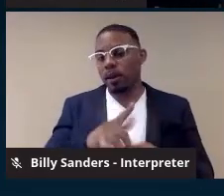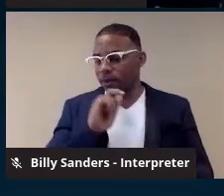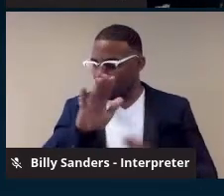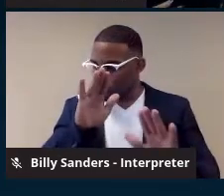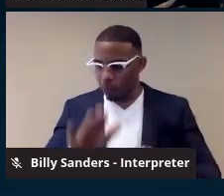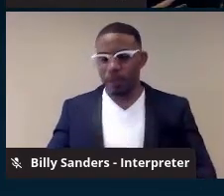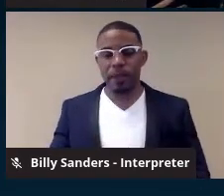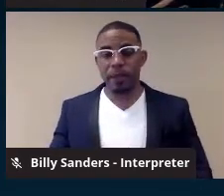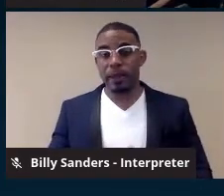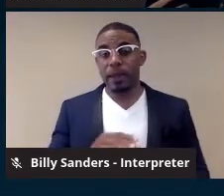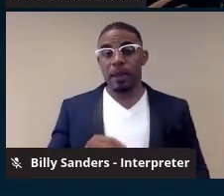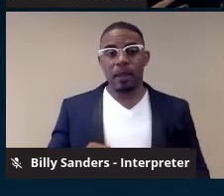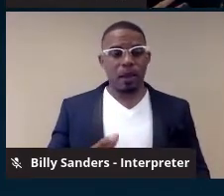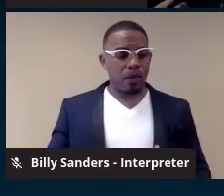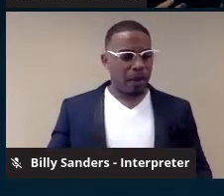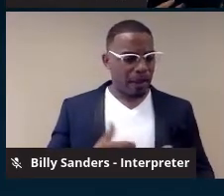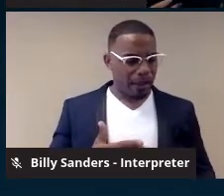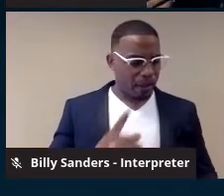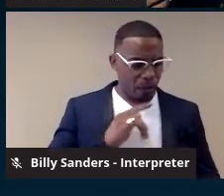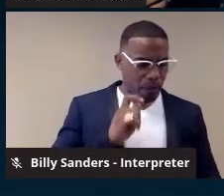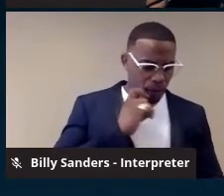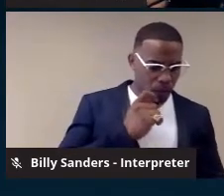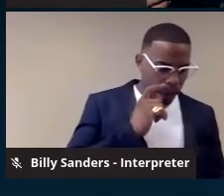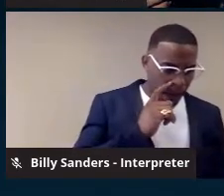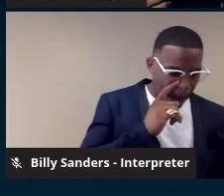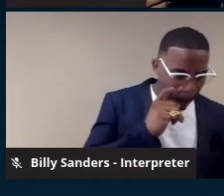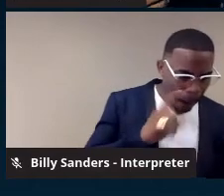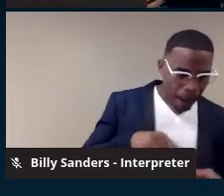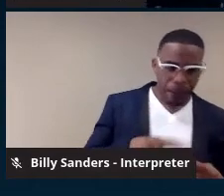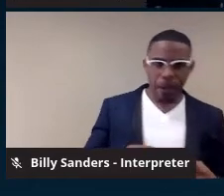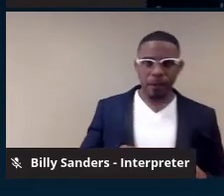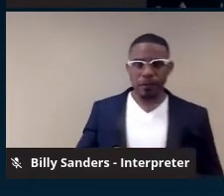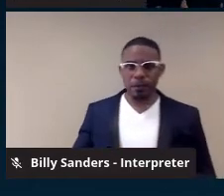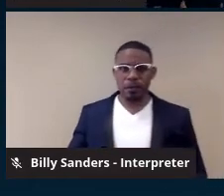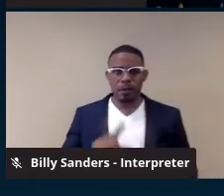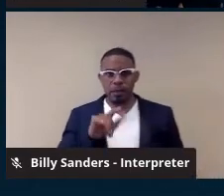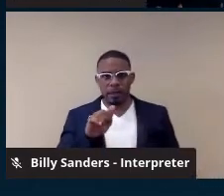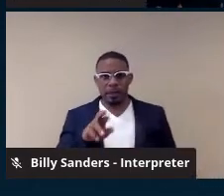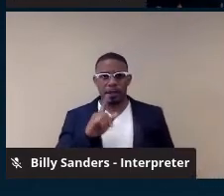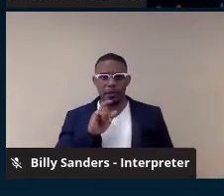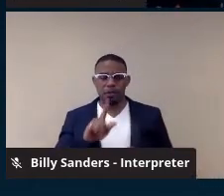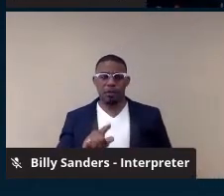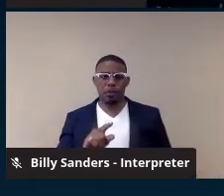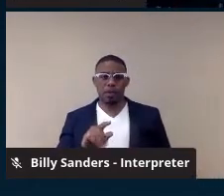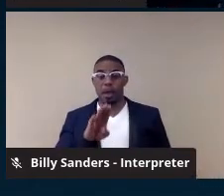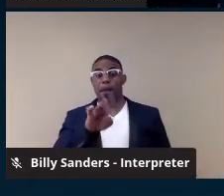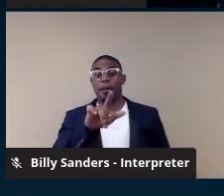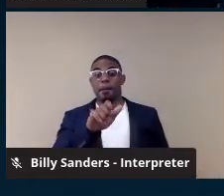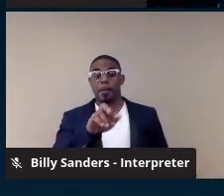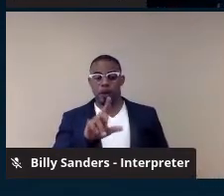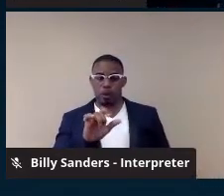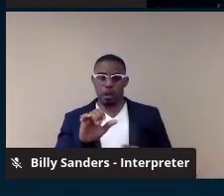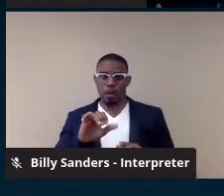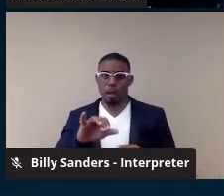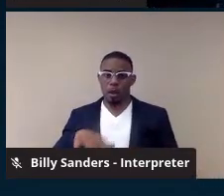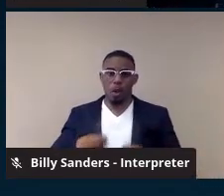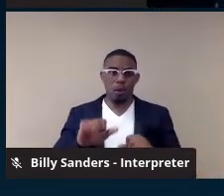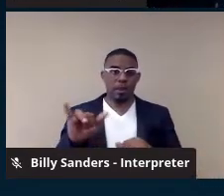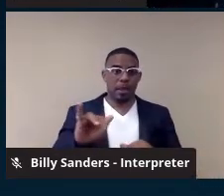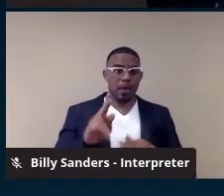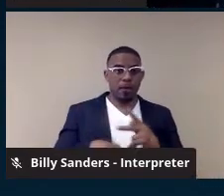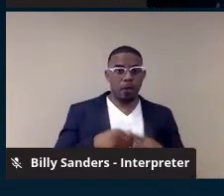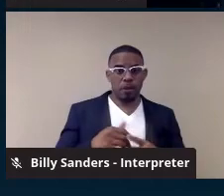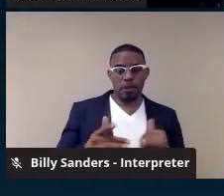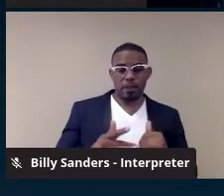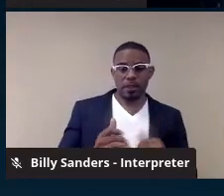great. One thing I think is really cool about Blazor is you can host the WebAssembly version statically,